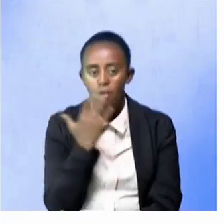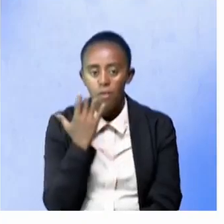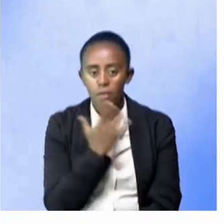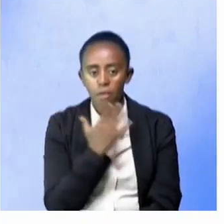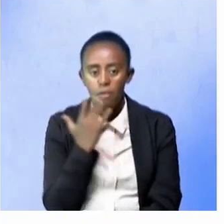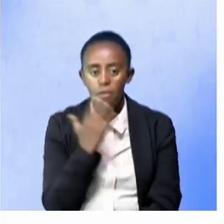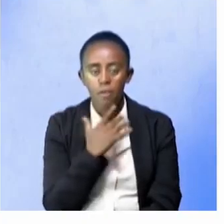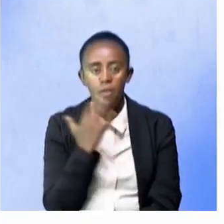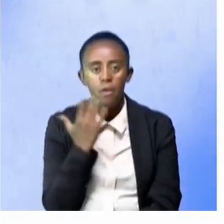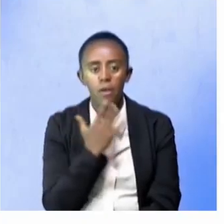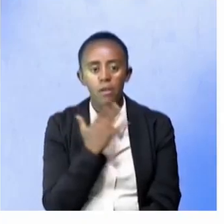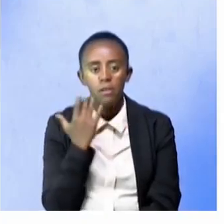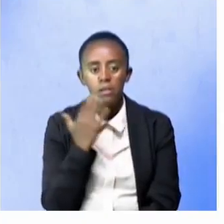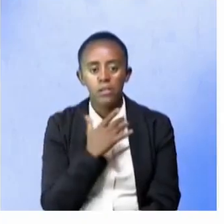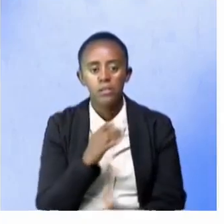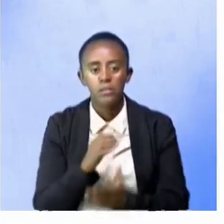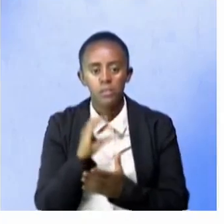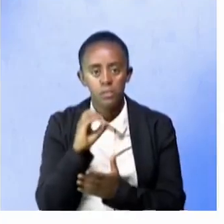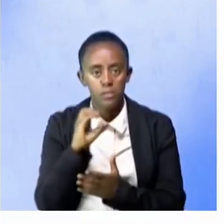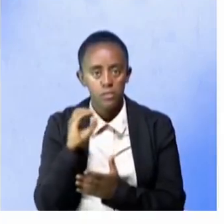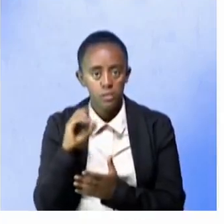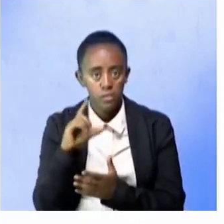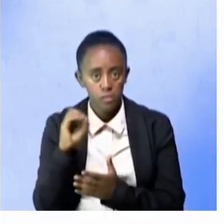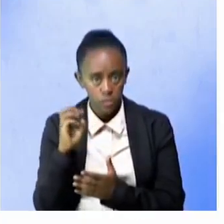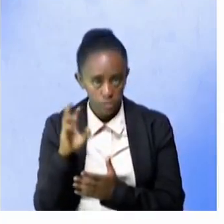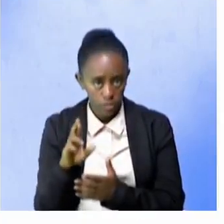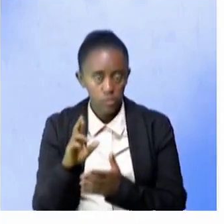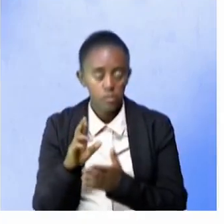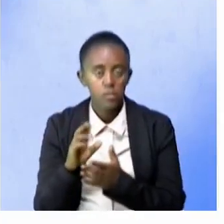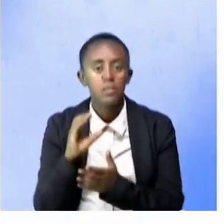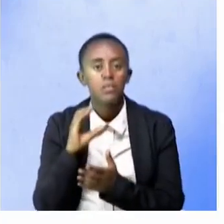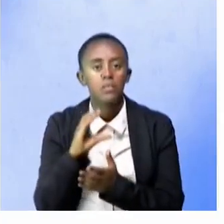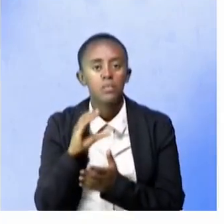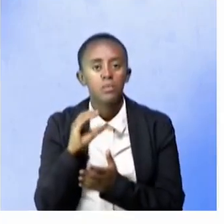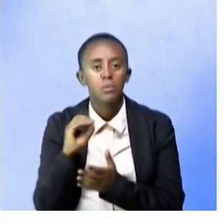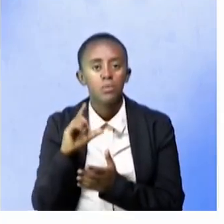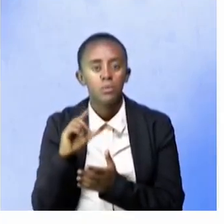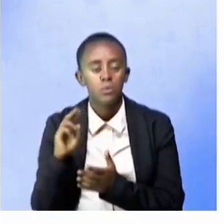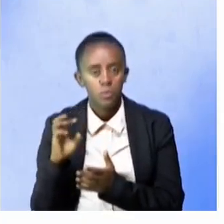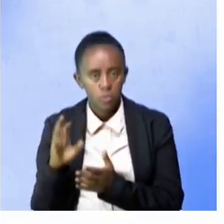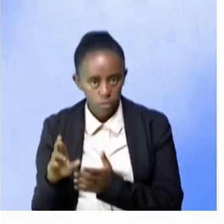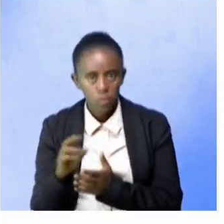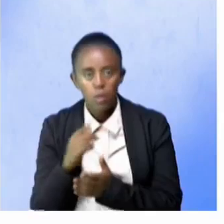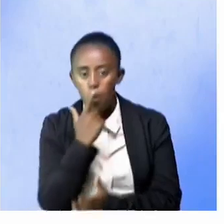Right? Color. Right? Red.